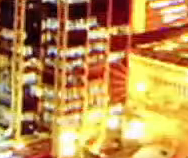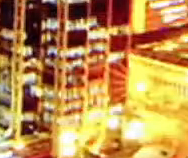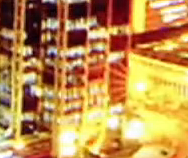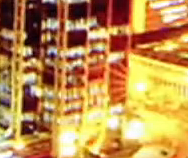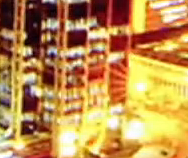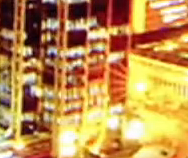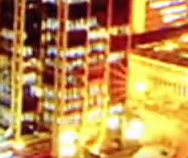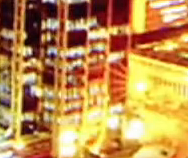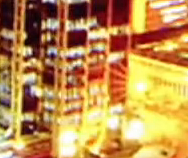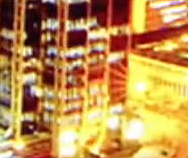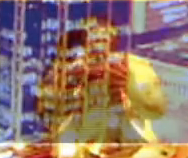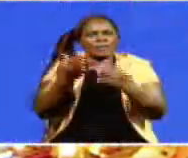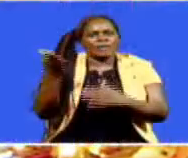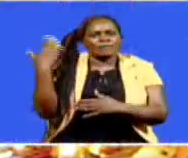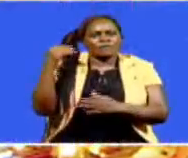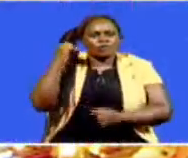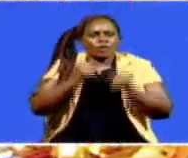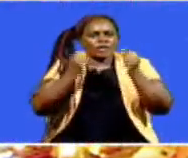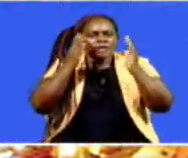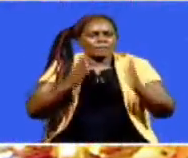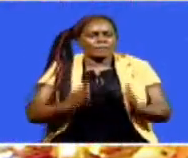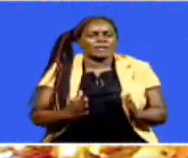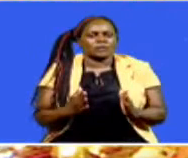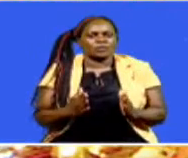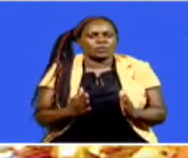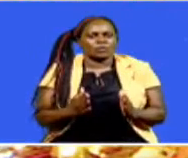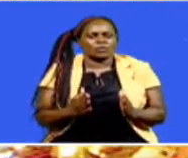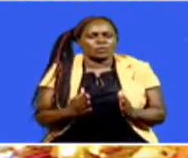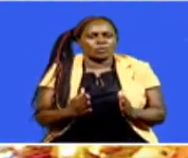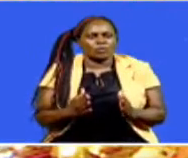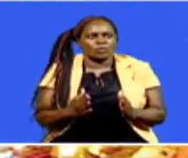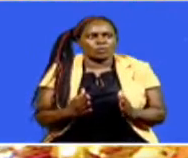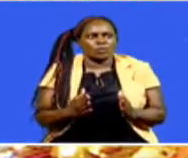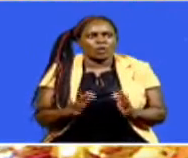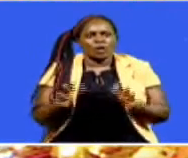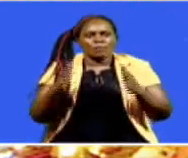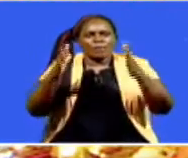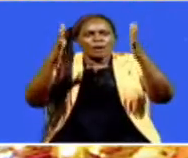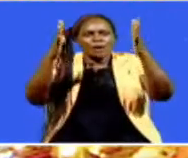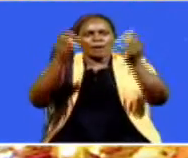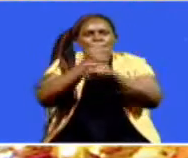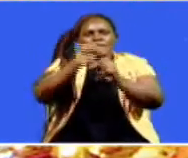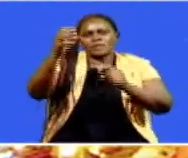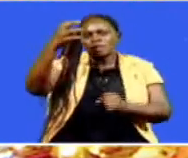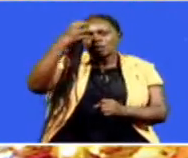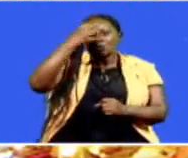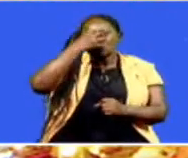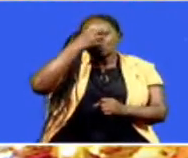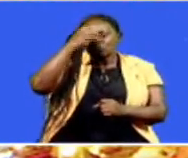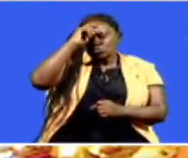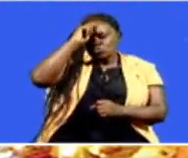Na familia ya aliyekuwa mwanariadha Wilson Kiprugot Chumo imesifia hatua Rais William Ruto kumheshimu marehemu.